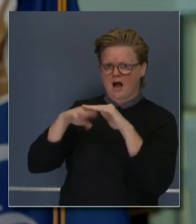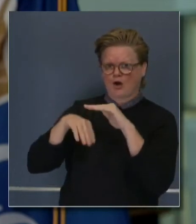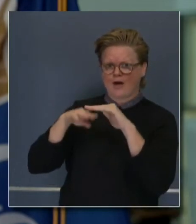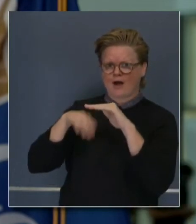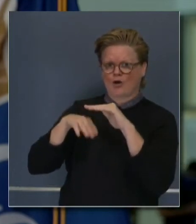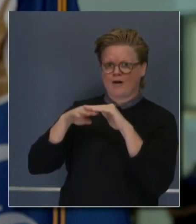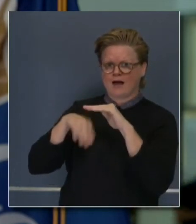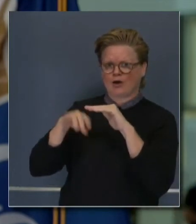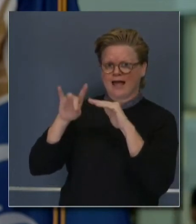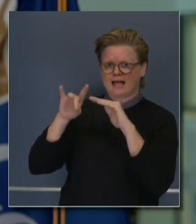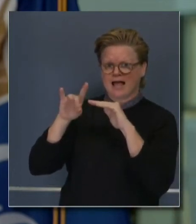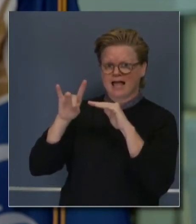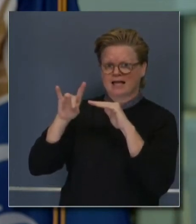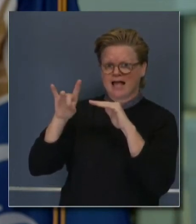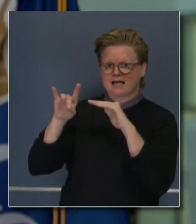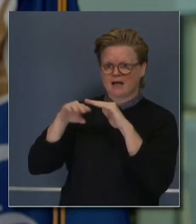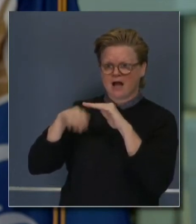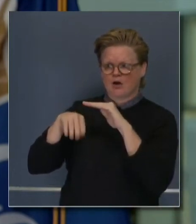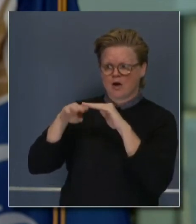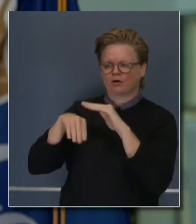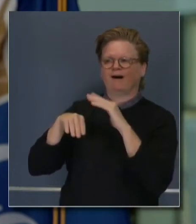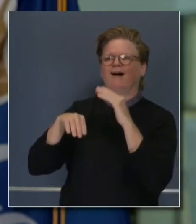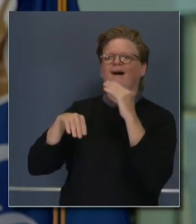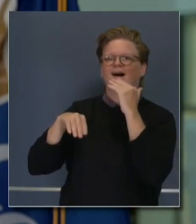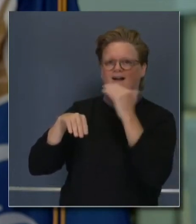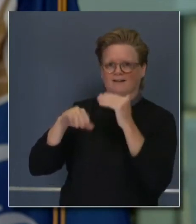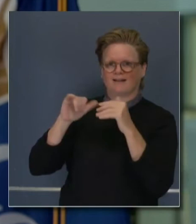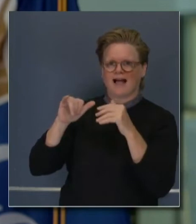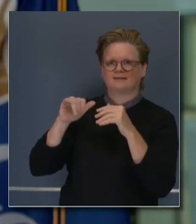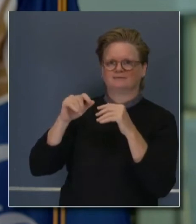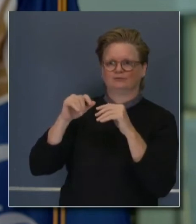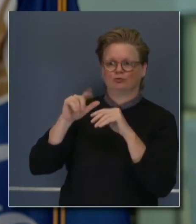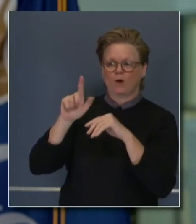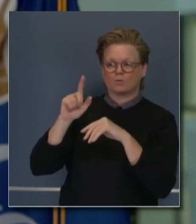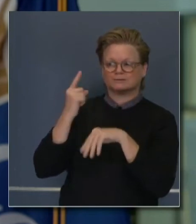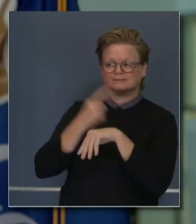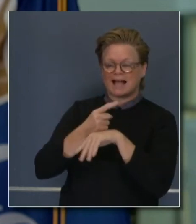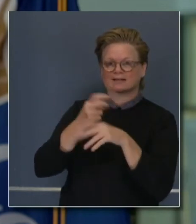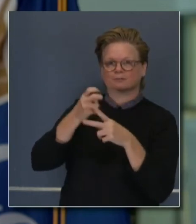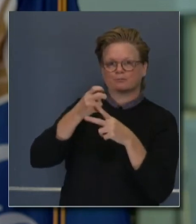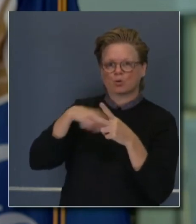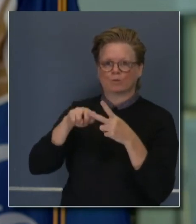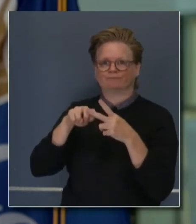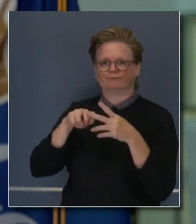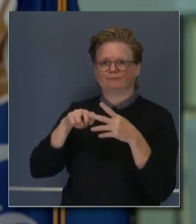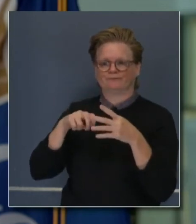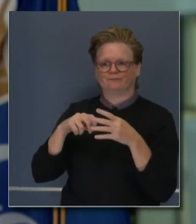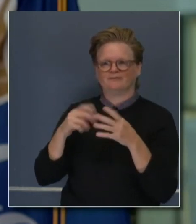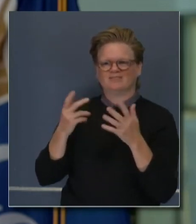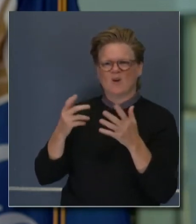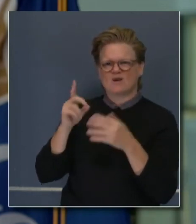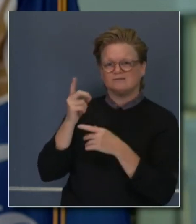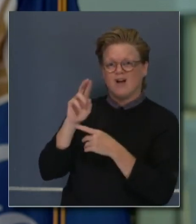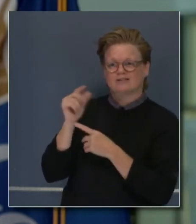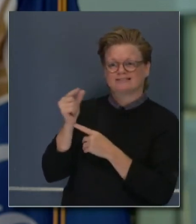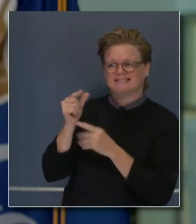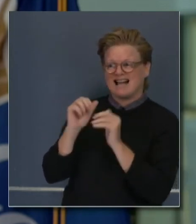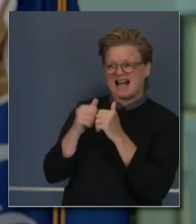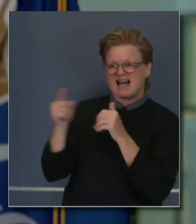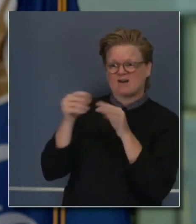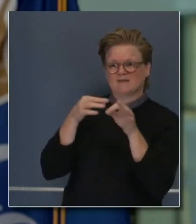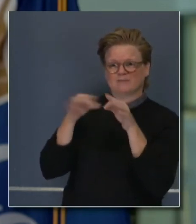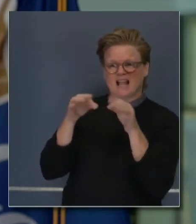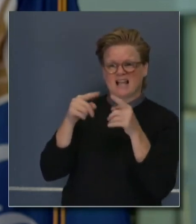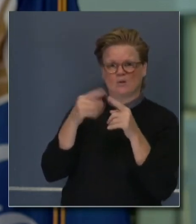question is also a way of answering your more specific question as to what we anticipate with many counties, with our schools, but also